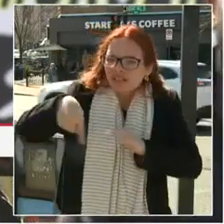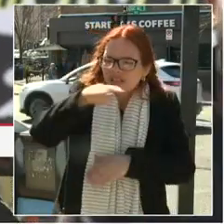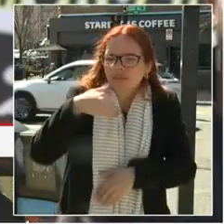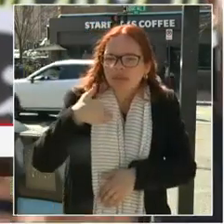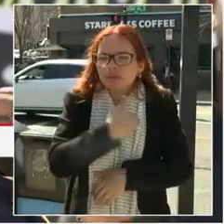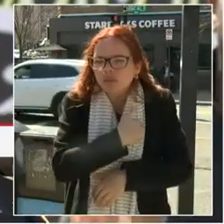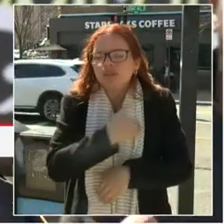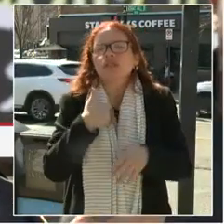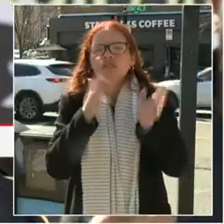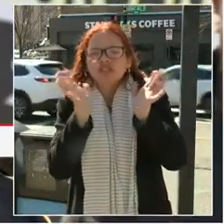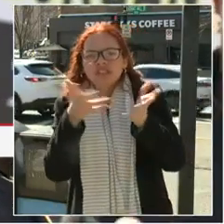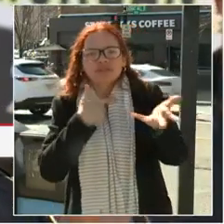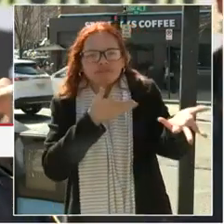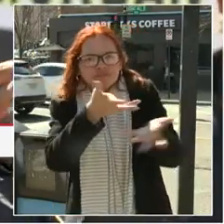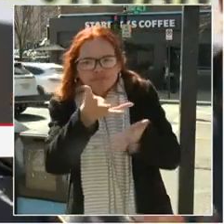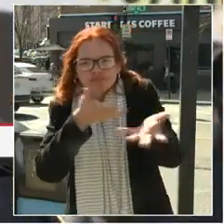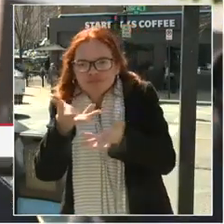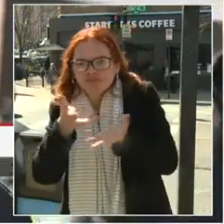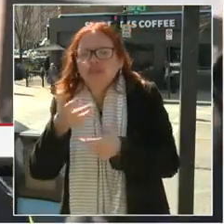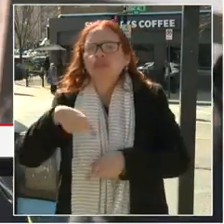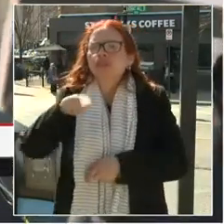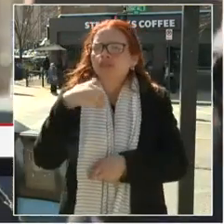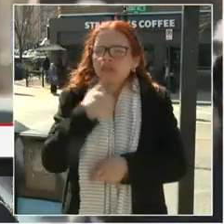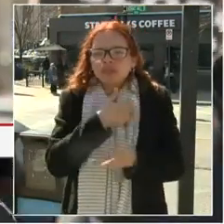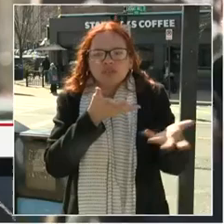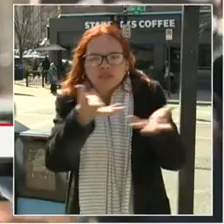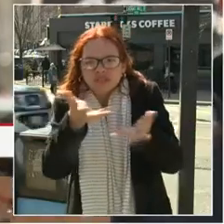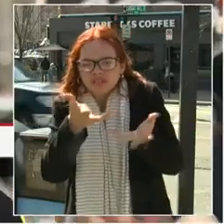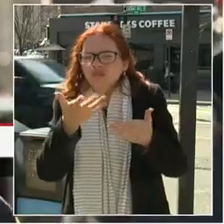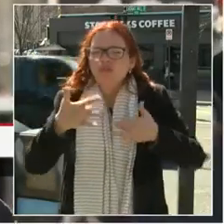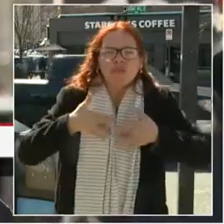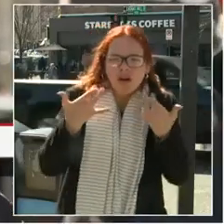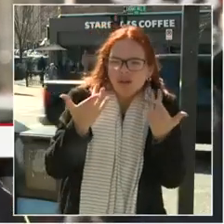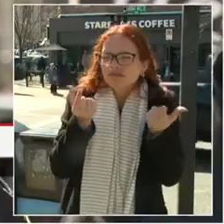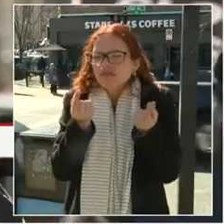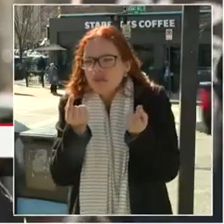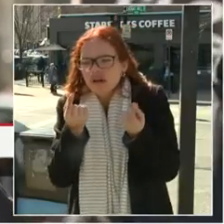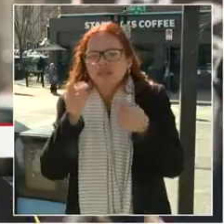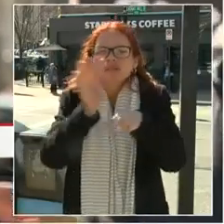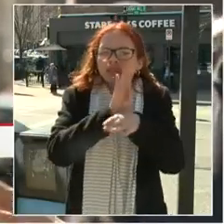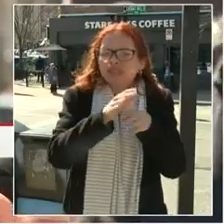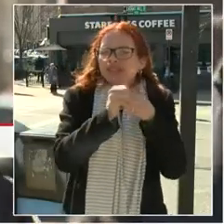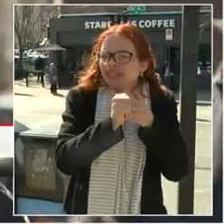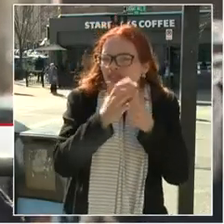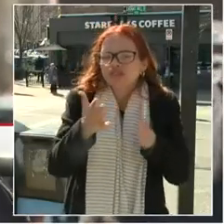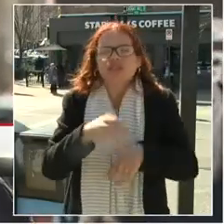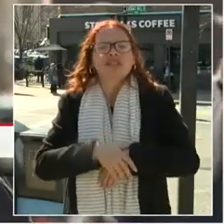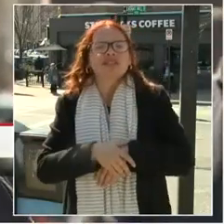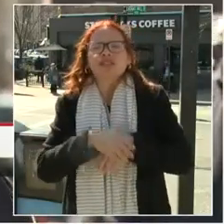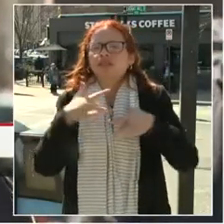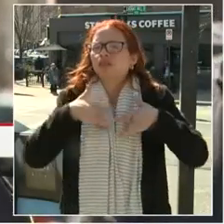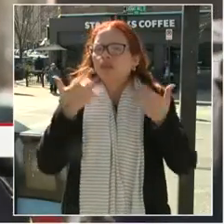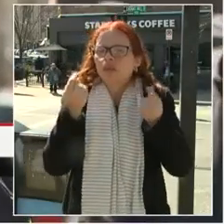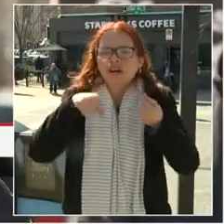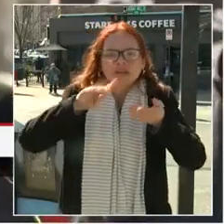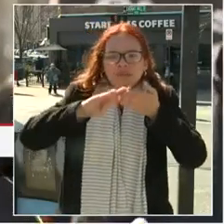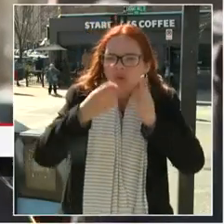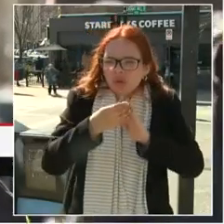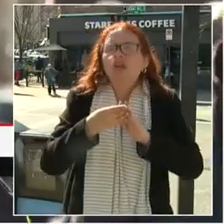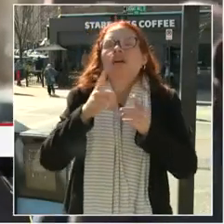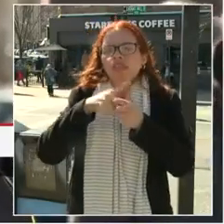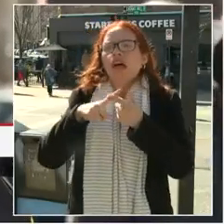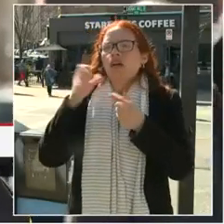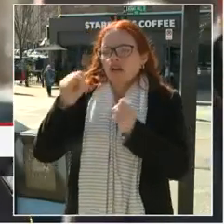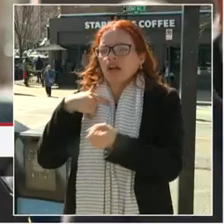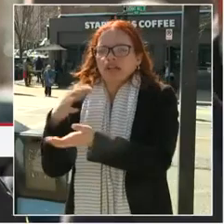what's happening in their areas, talk to business leaders about what's happening in communities, and then we make decisions just based on some of